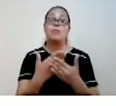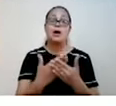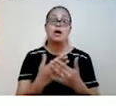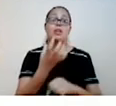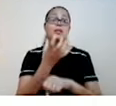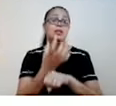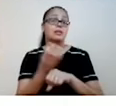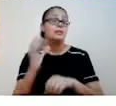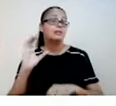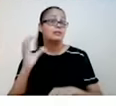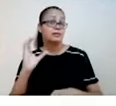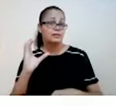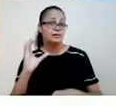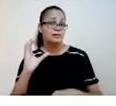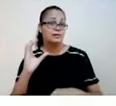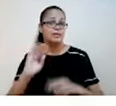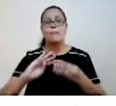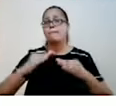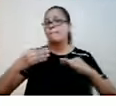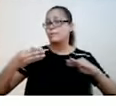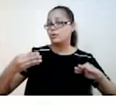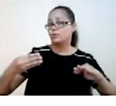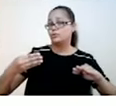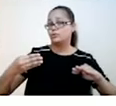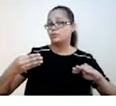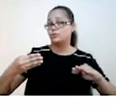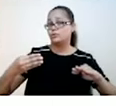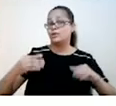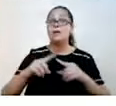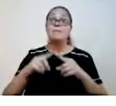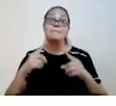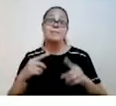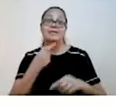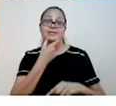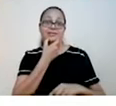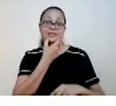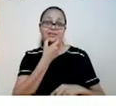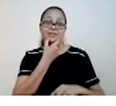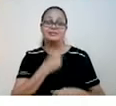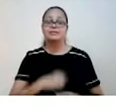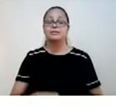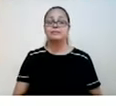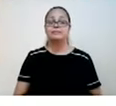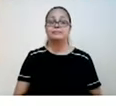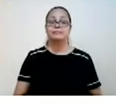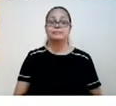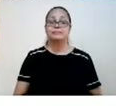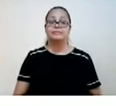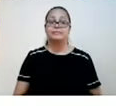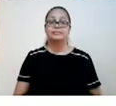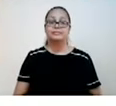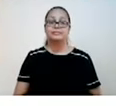Well, our first nutrient is really present in some doughs, as well as in